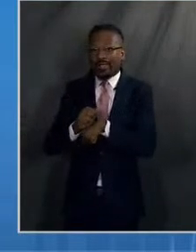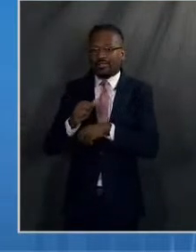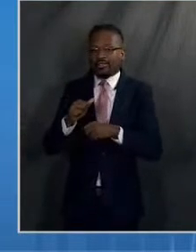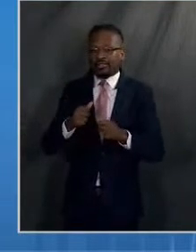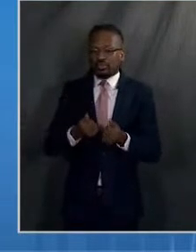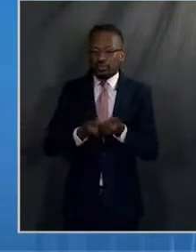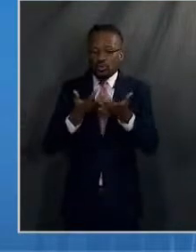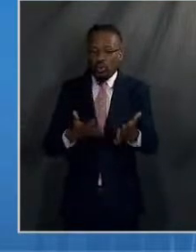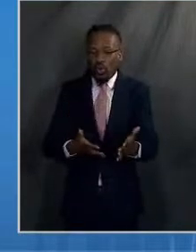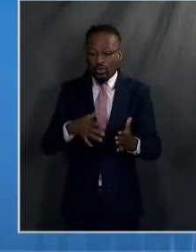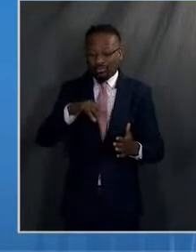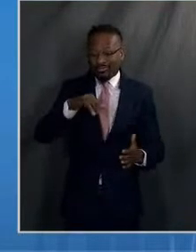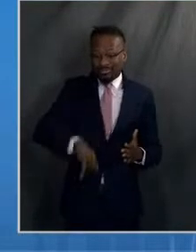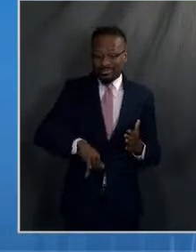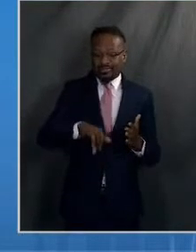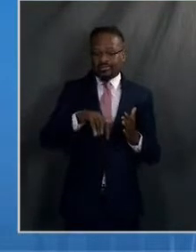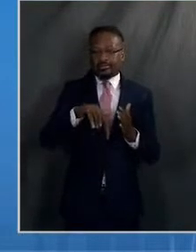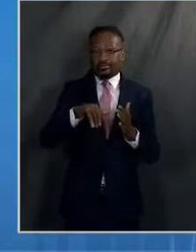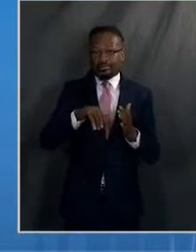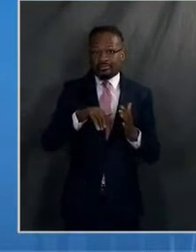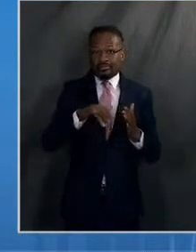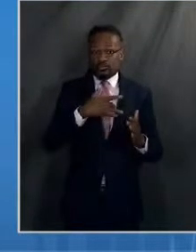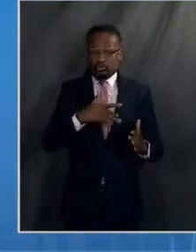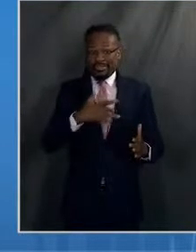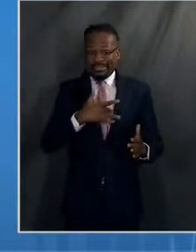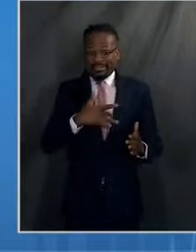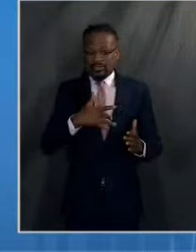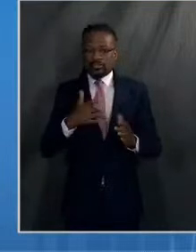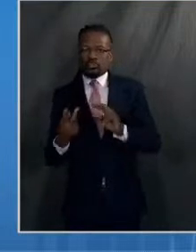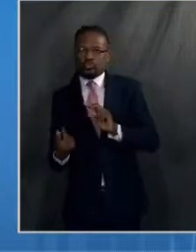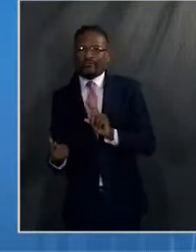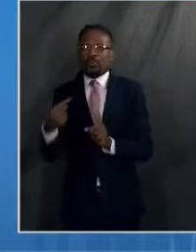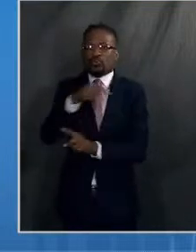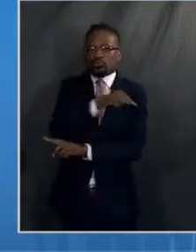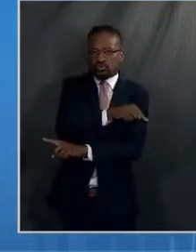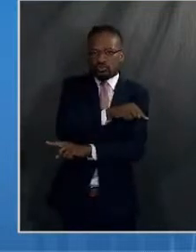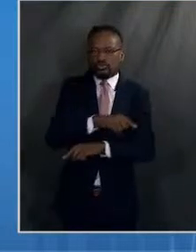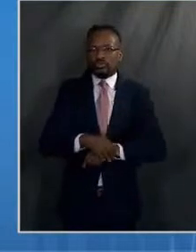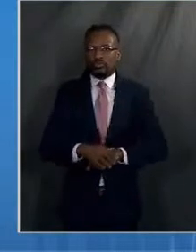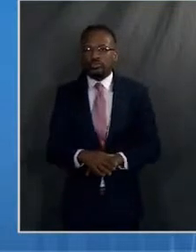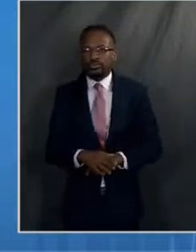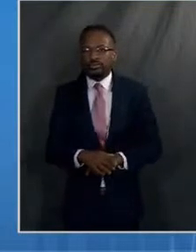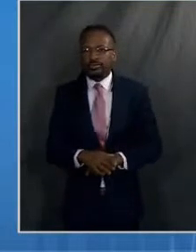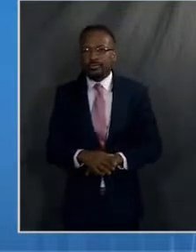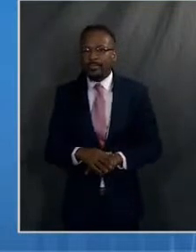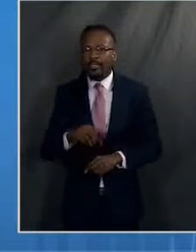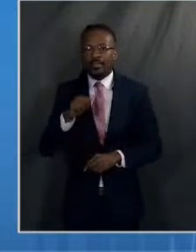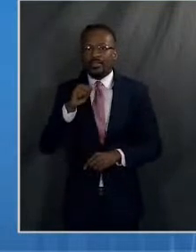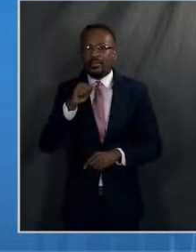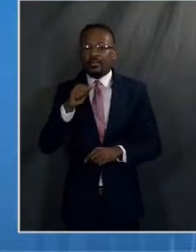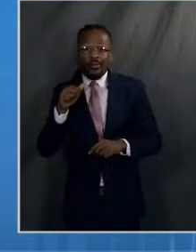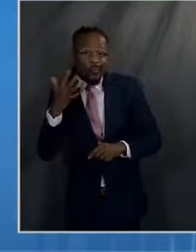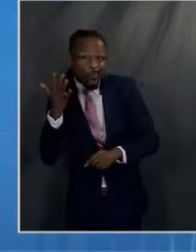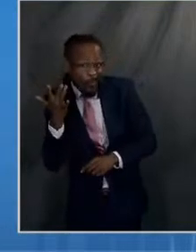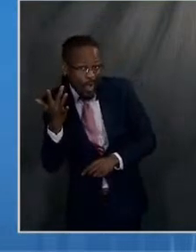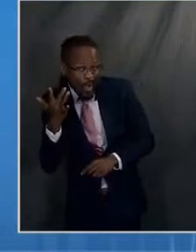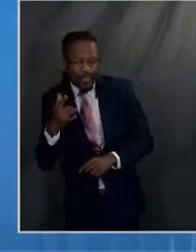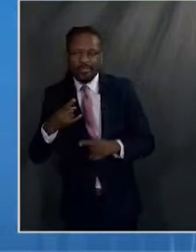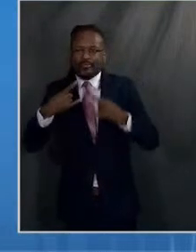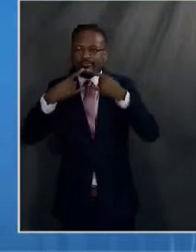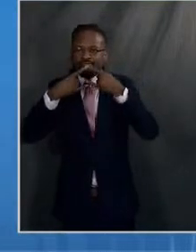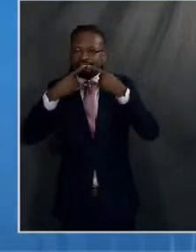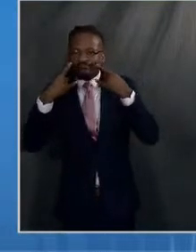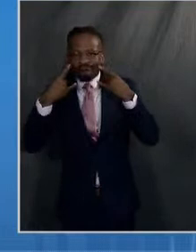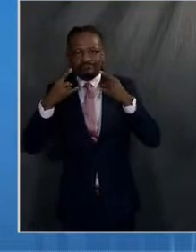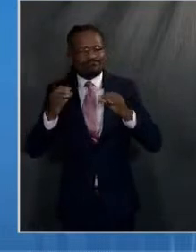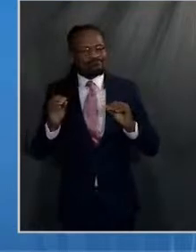trends. Based on contact tracing and recent variant cases, not wearing masks and participating